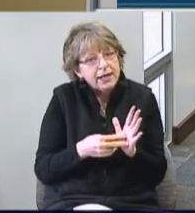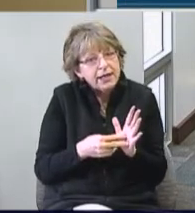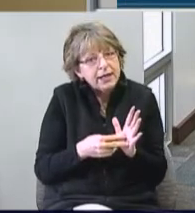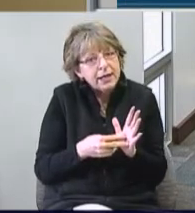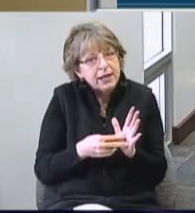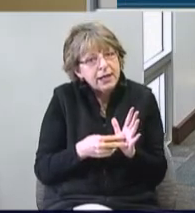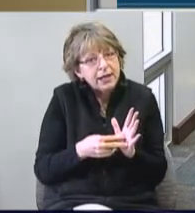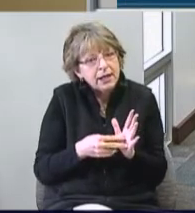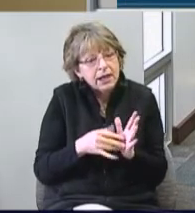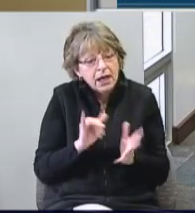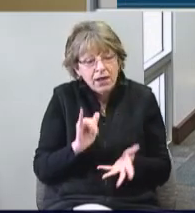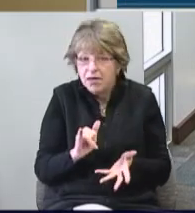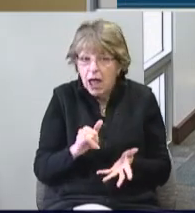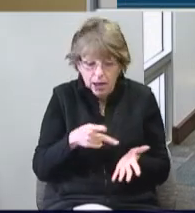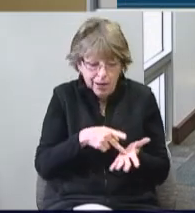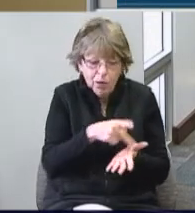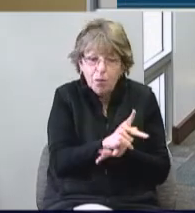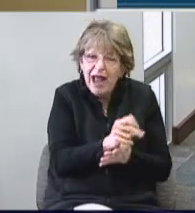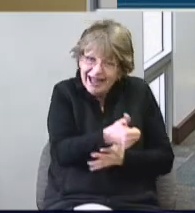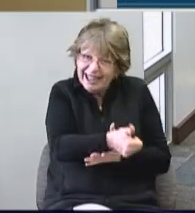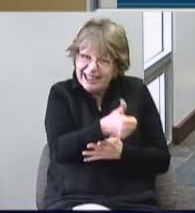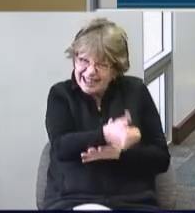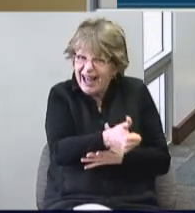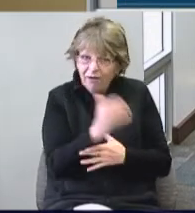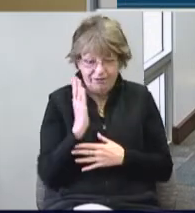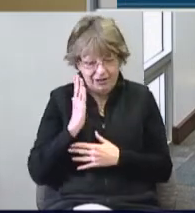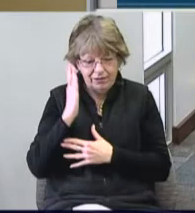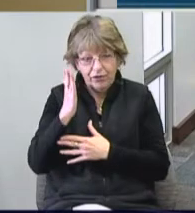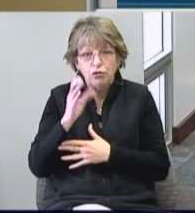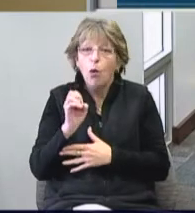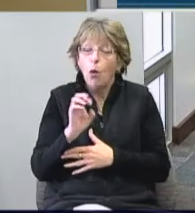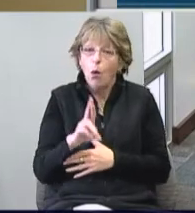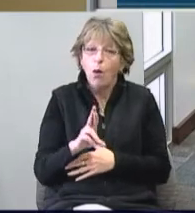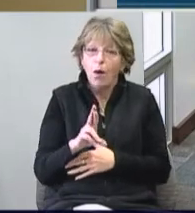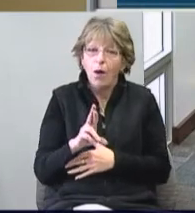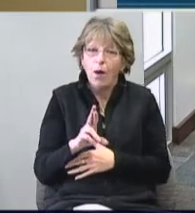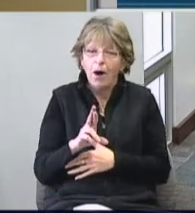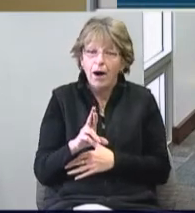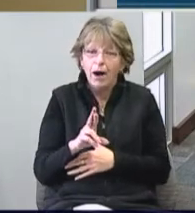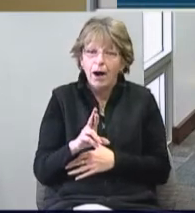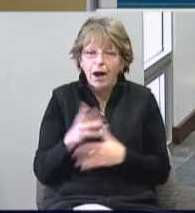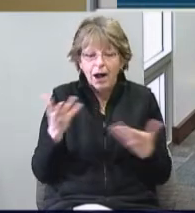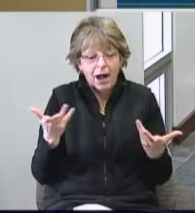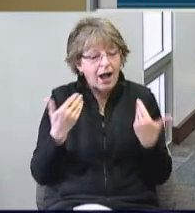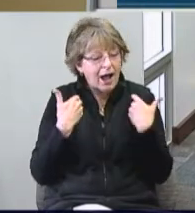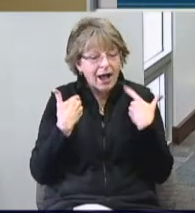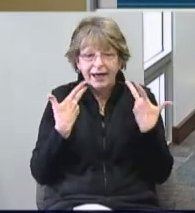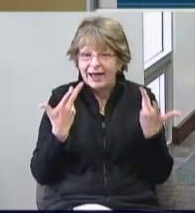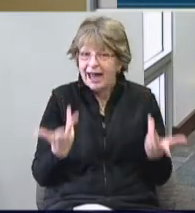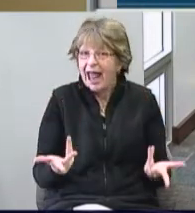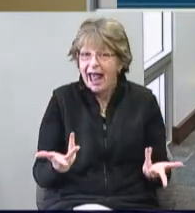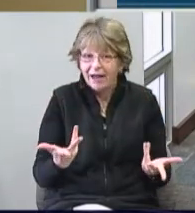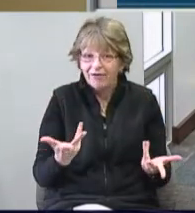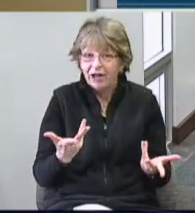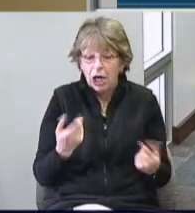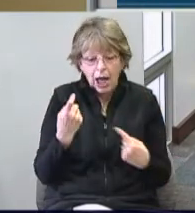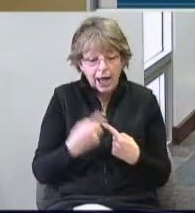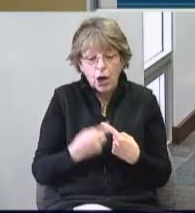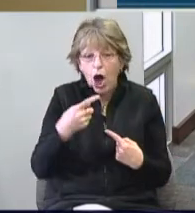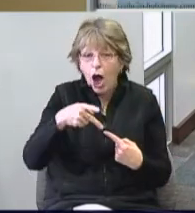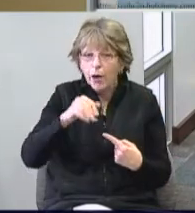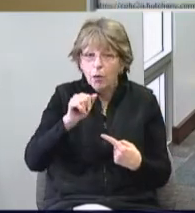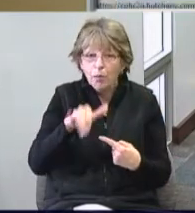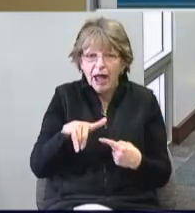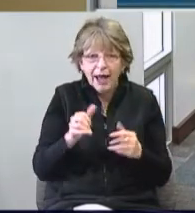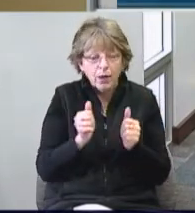pay in the future, or I can put a account in the bank and set up auto pay for that, or I can make